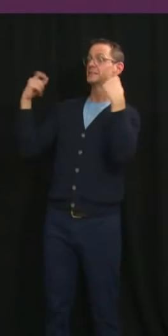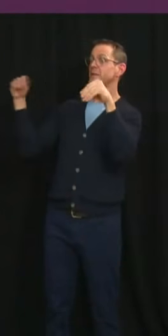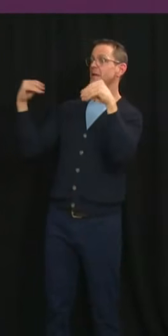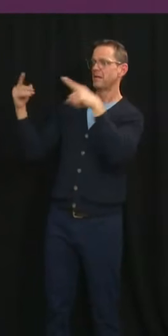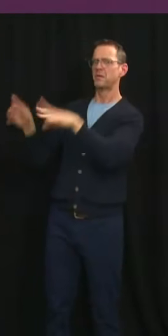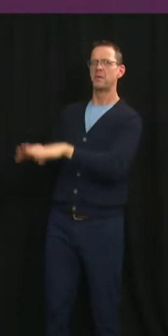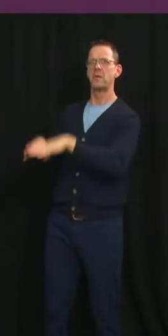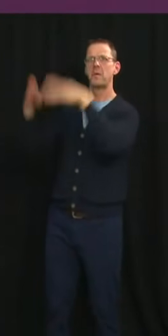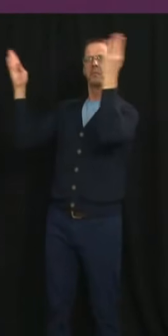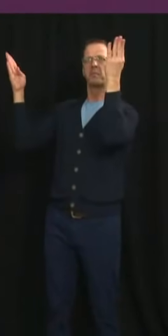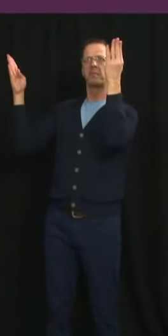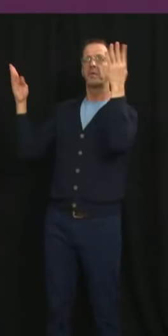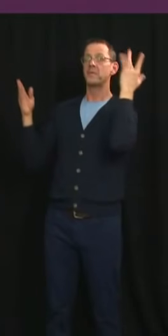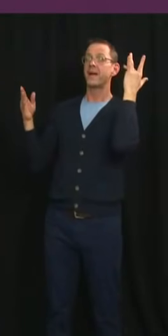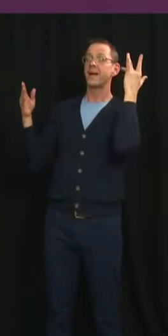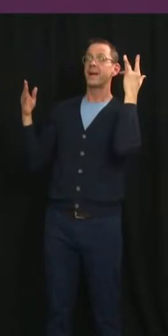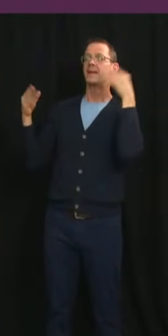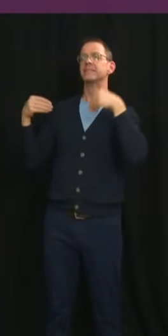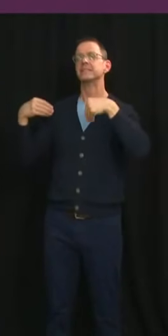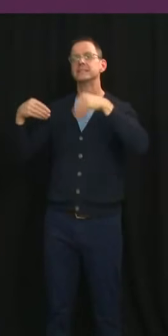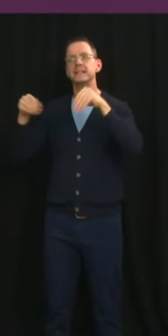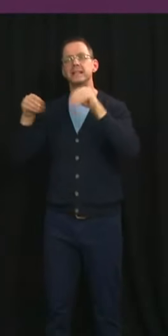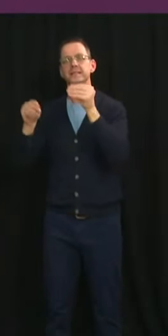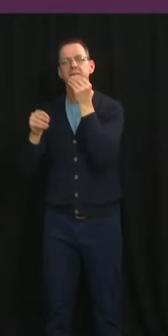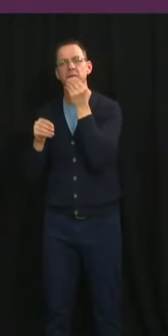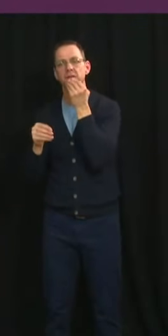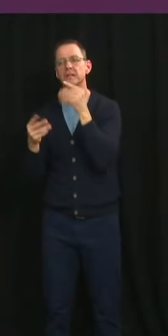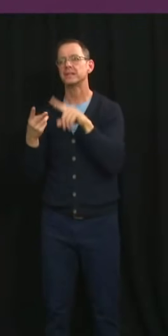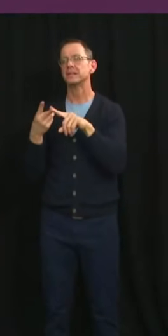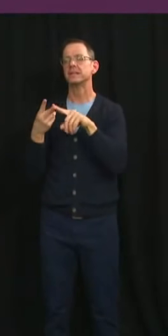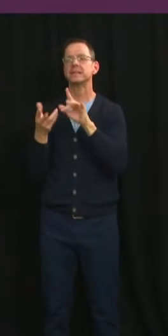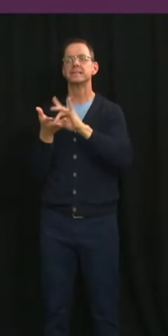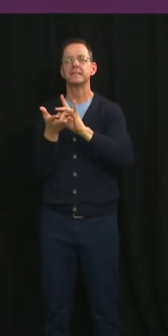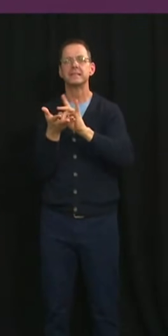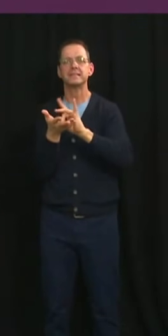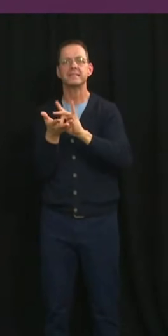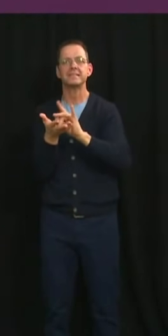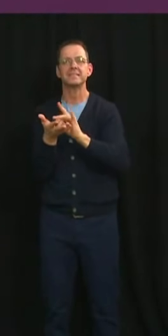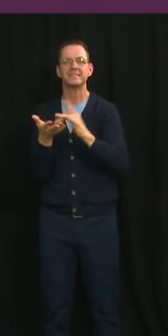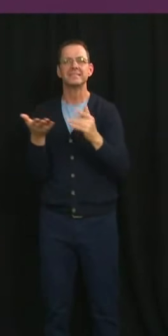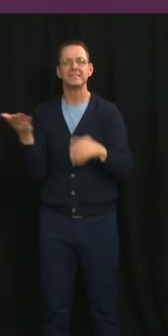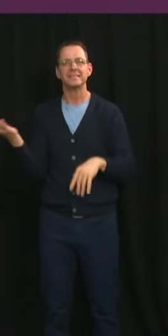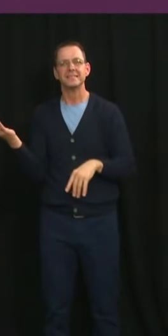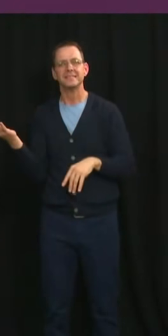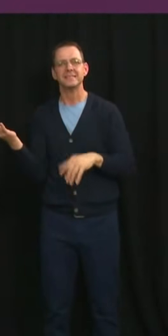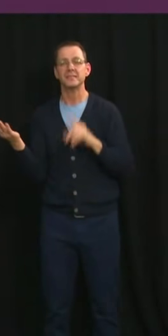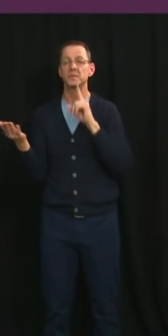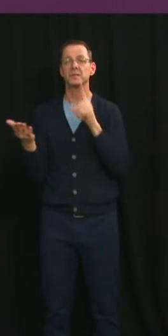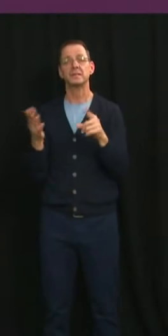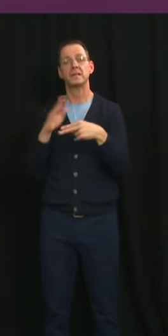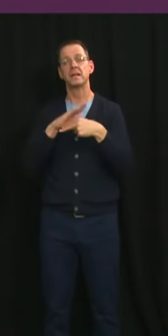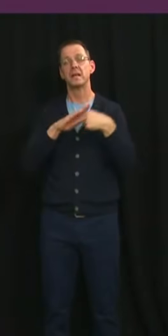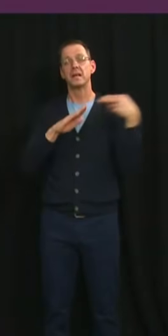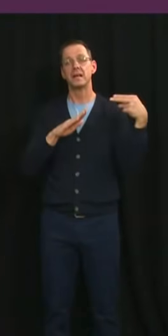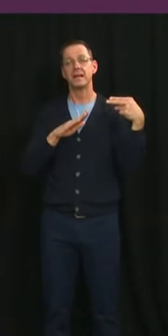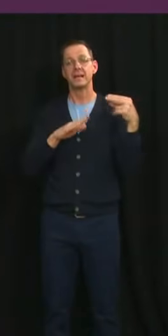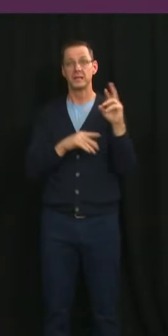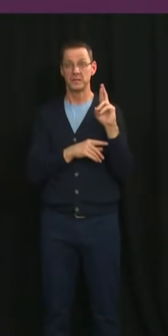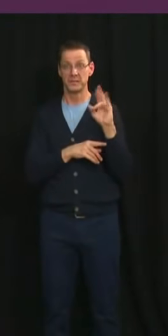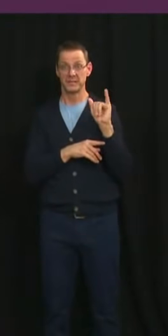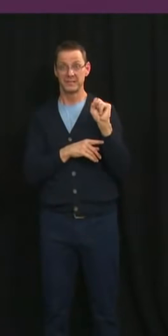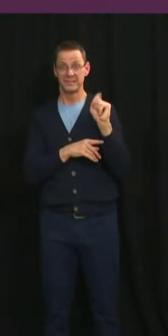application, and really the risk associated with retail is not different based on the size of the store or the nature of what it